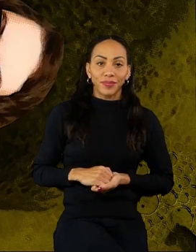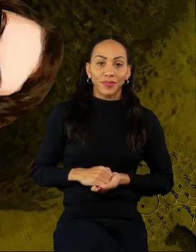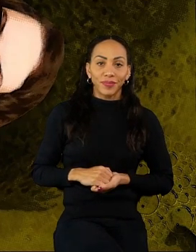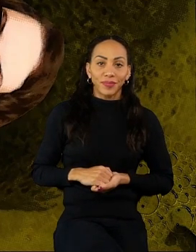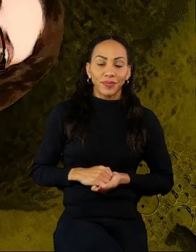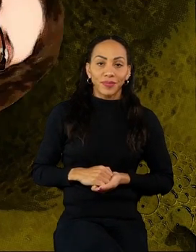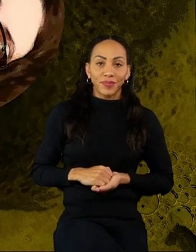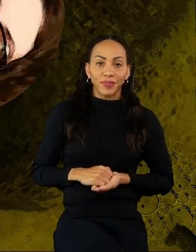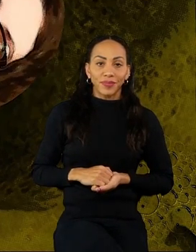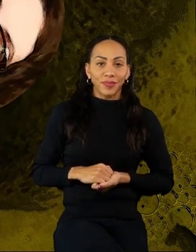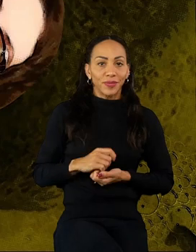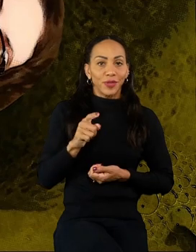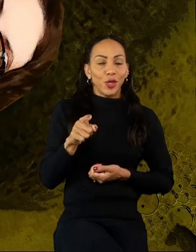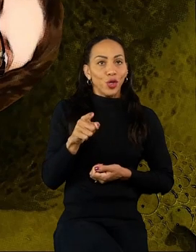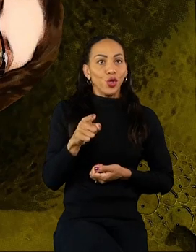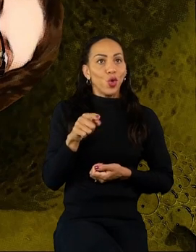up